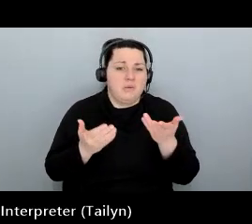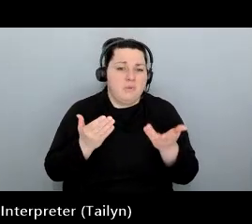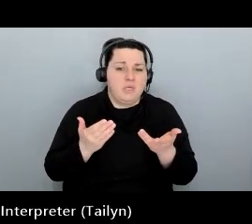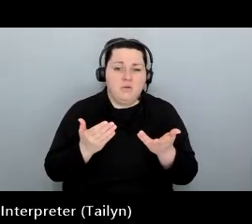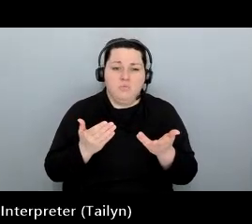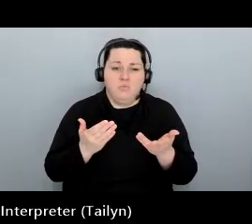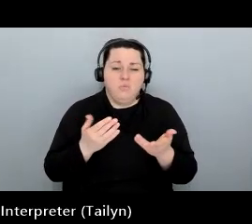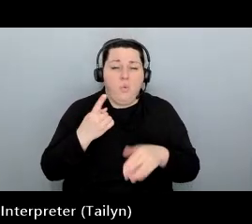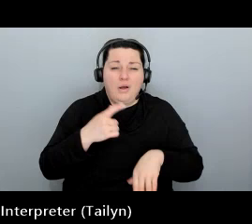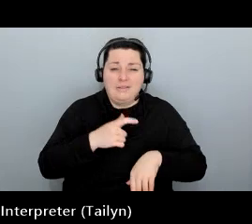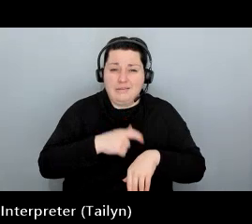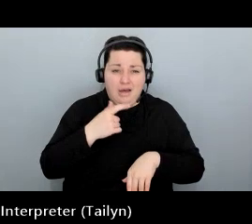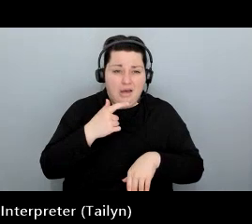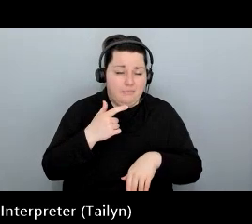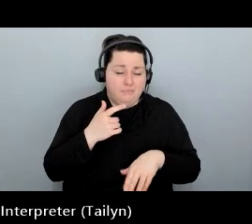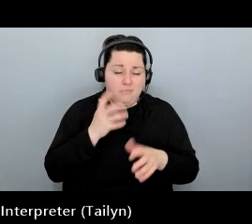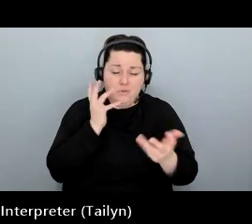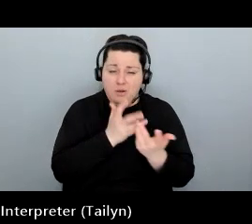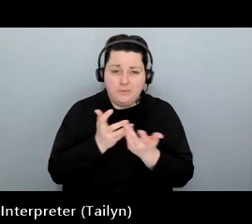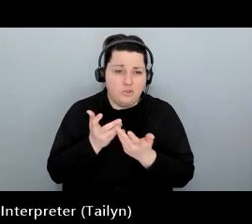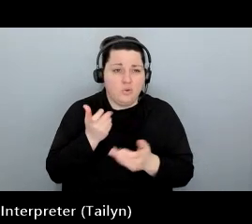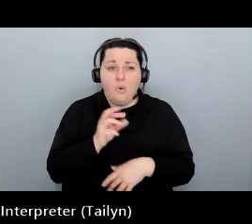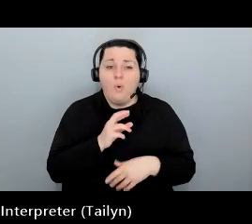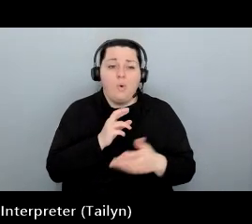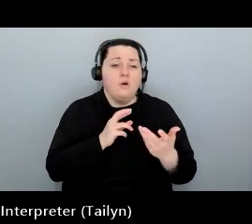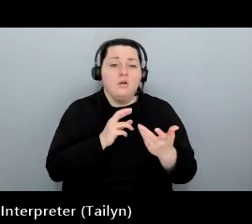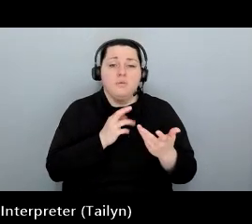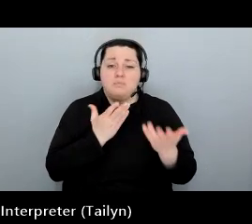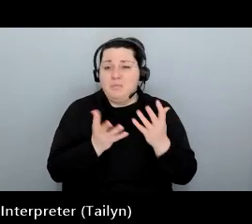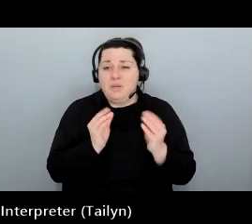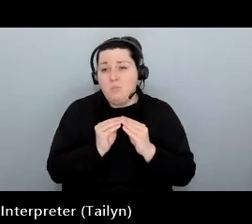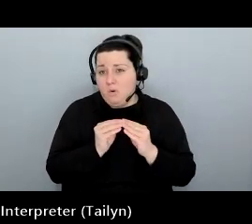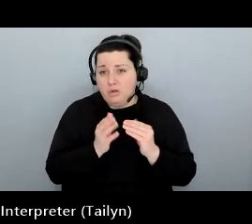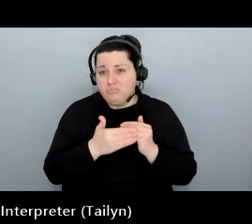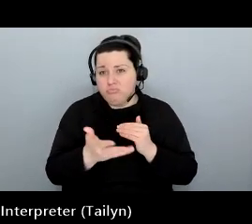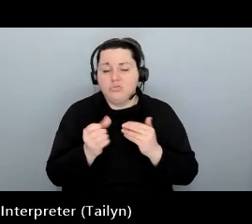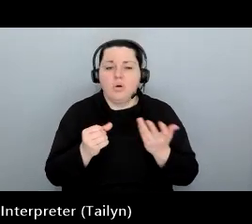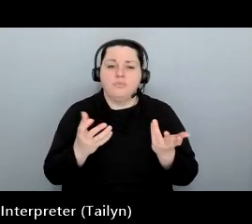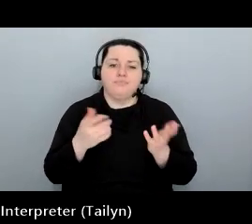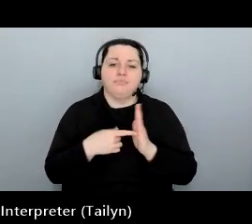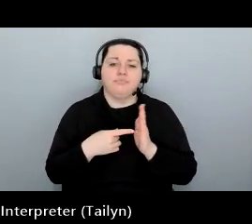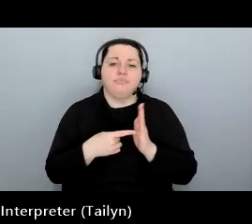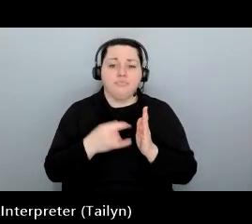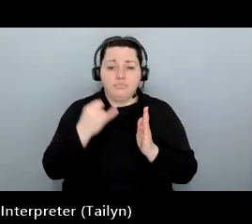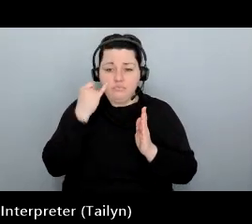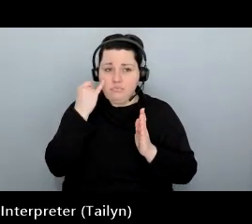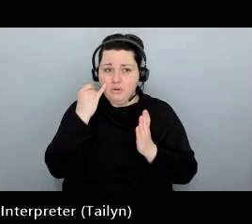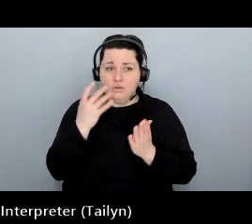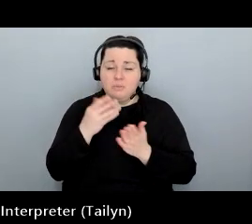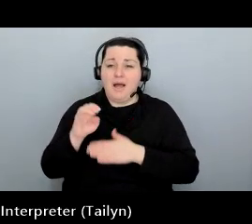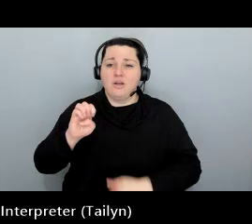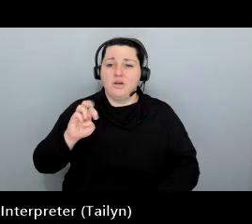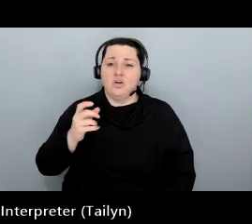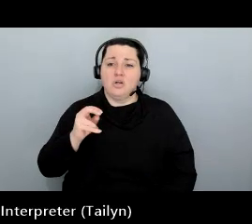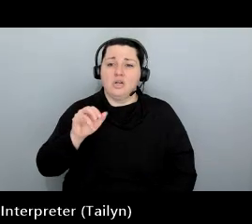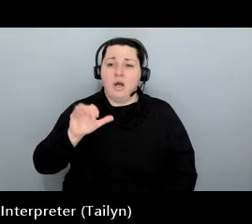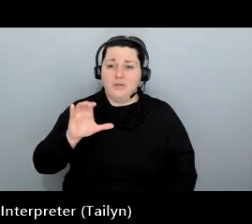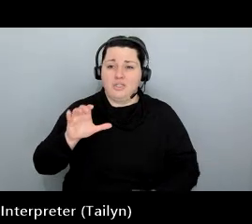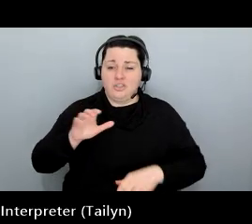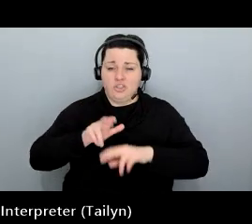one like one-time reasonable accommodation or a combination of more, right? So for example, let's say that I buy an ergonomic chair and